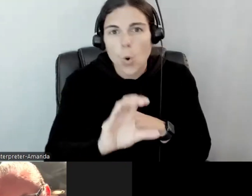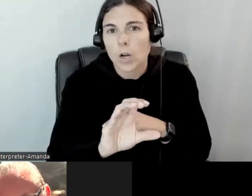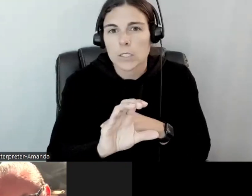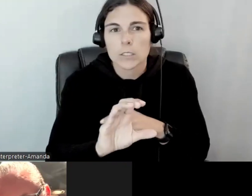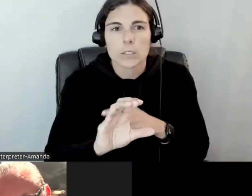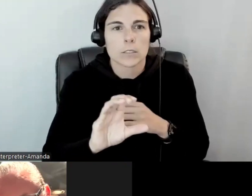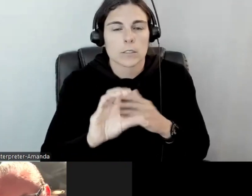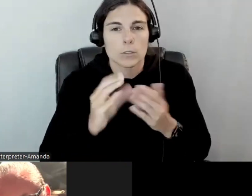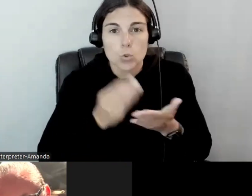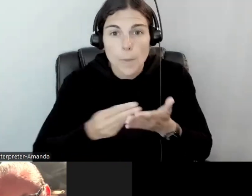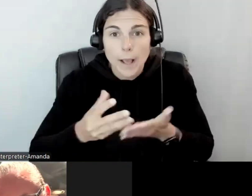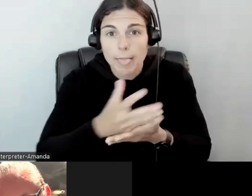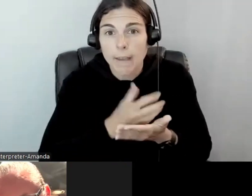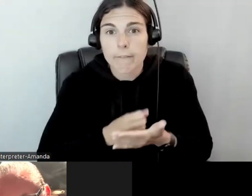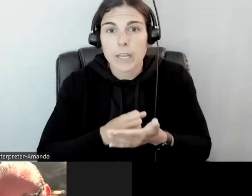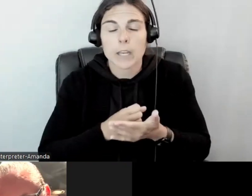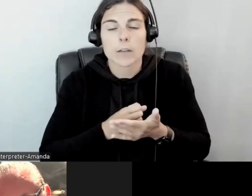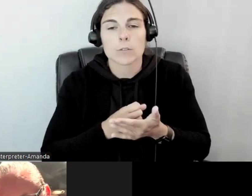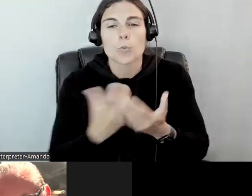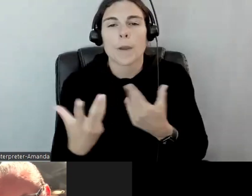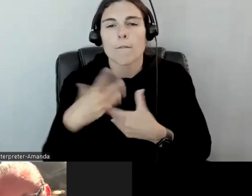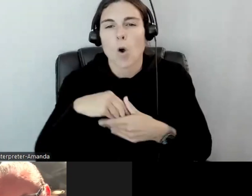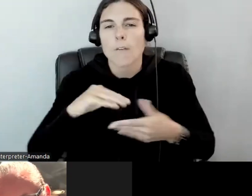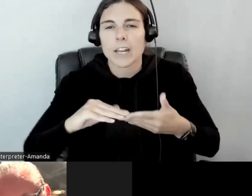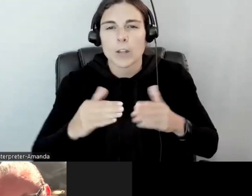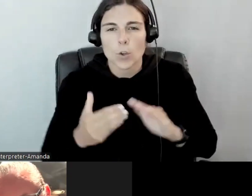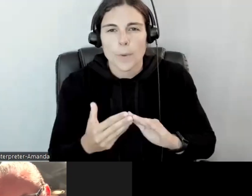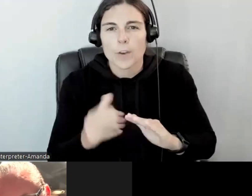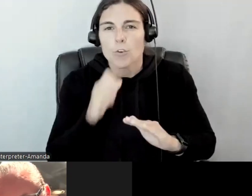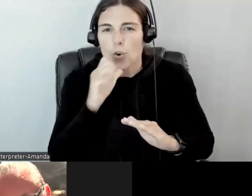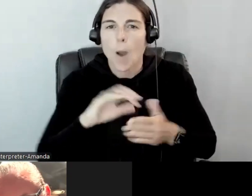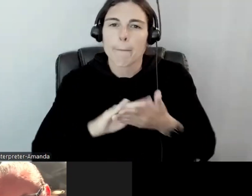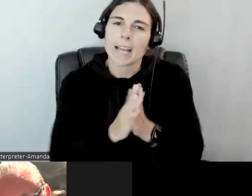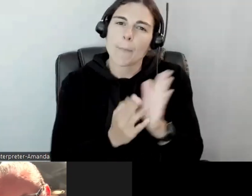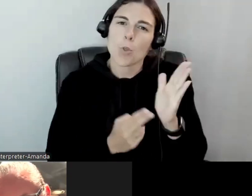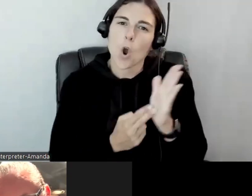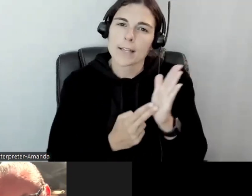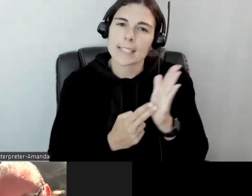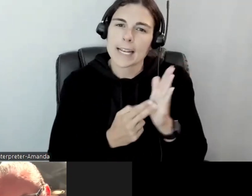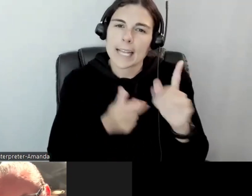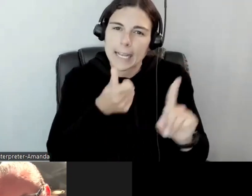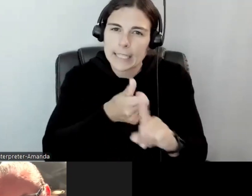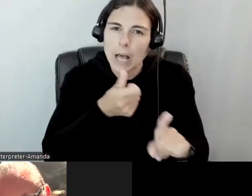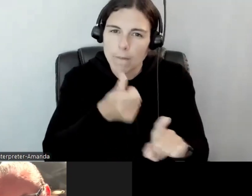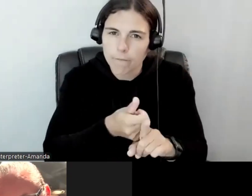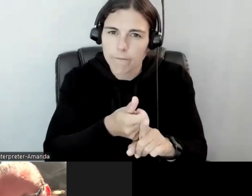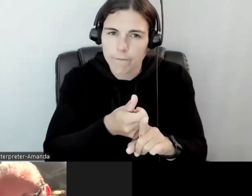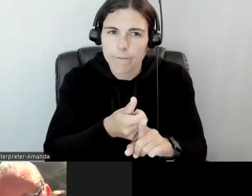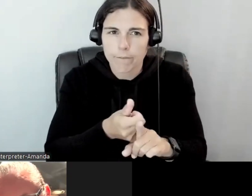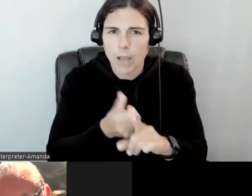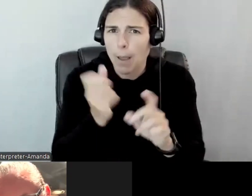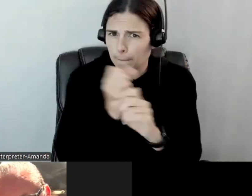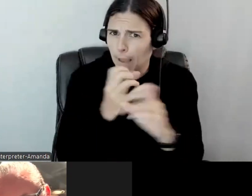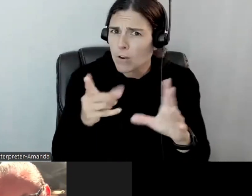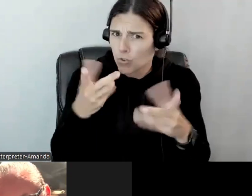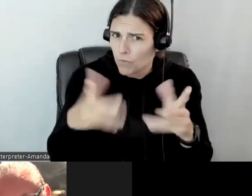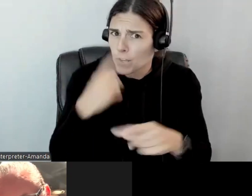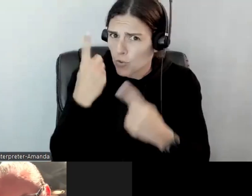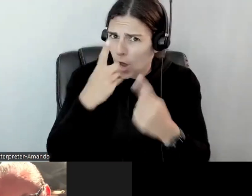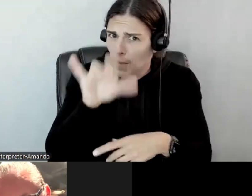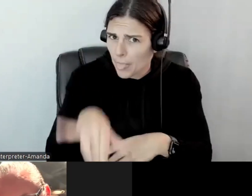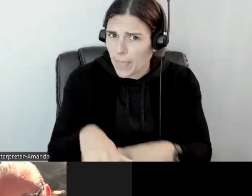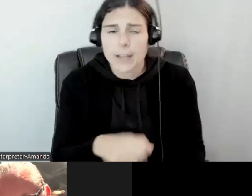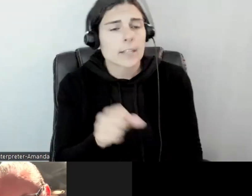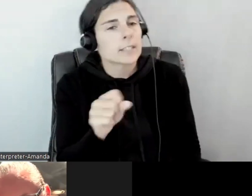make a living, in order to be in a community, to not be their authentic selves. Yeah. I imagine you've thought about that a lot. I